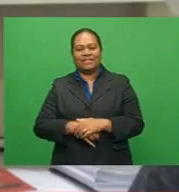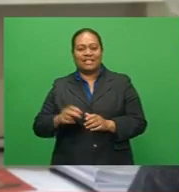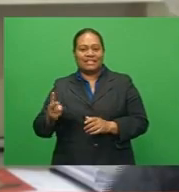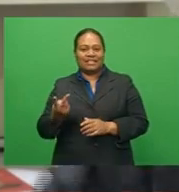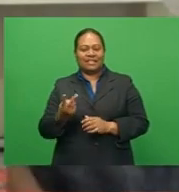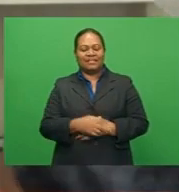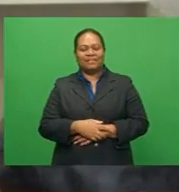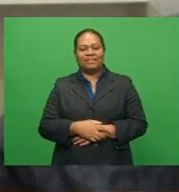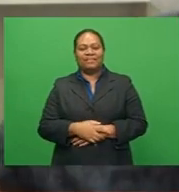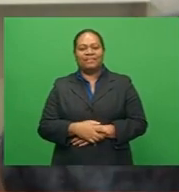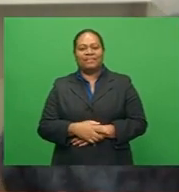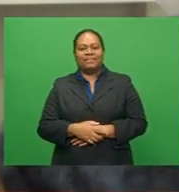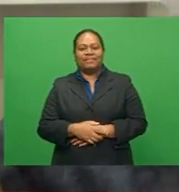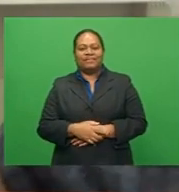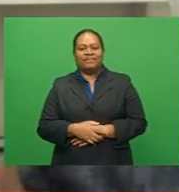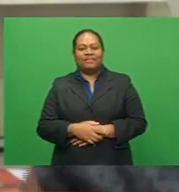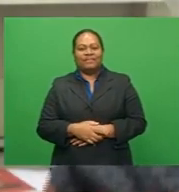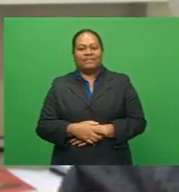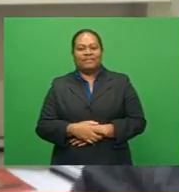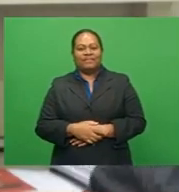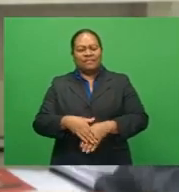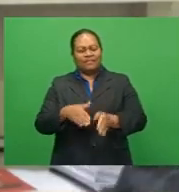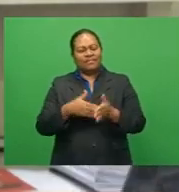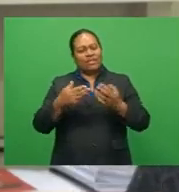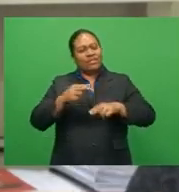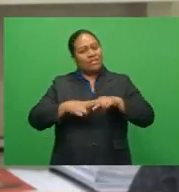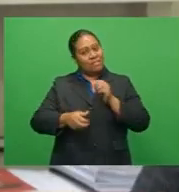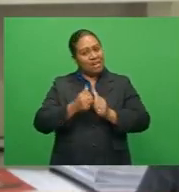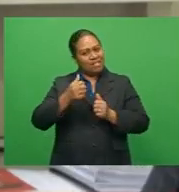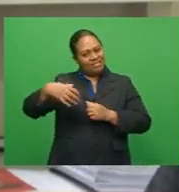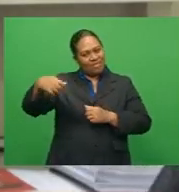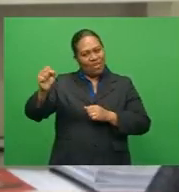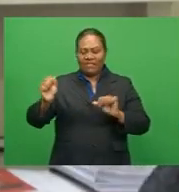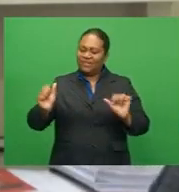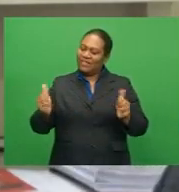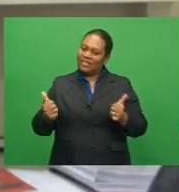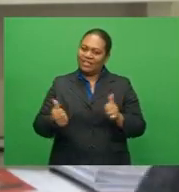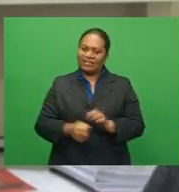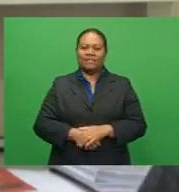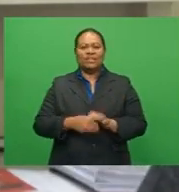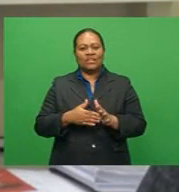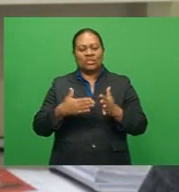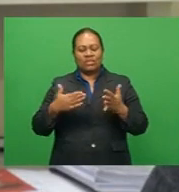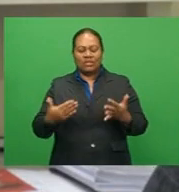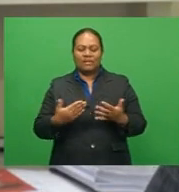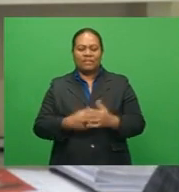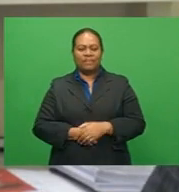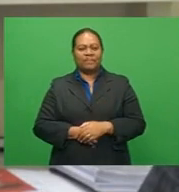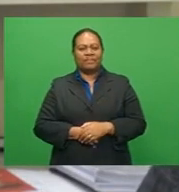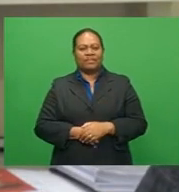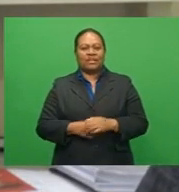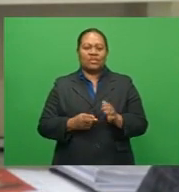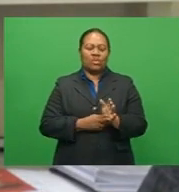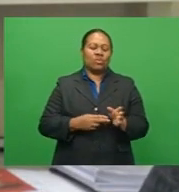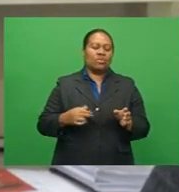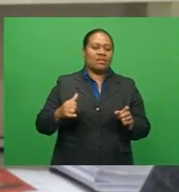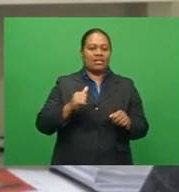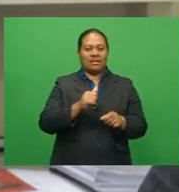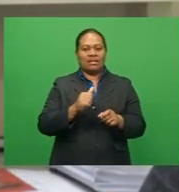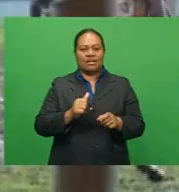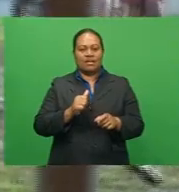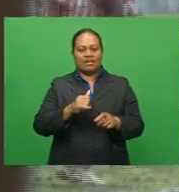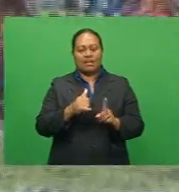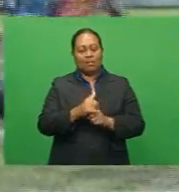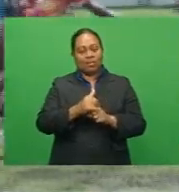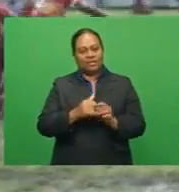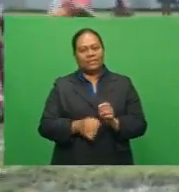have now, the Fair Brother is gone, Suva was looking forward to challenge for the Fair Brother, and Namosi was hoping. I think the